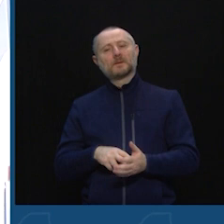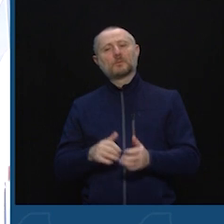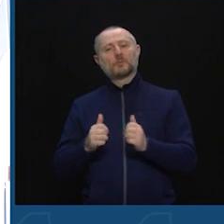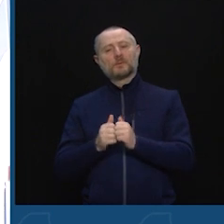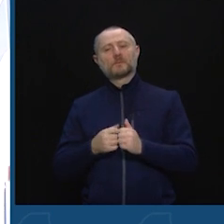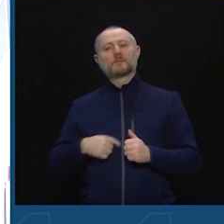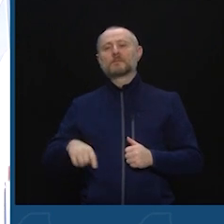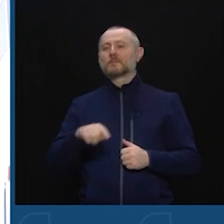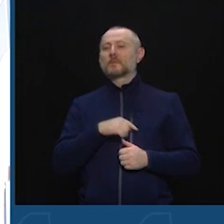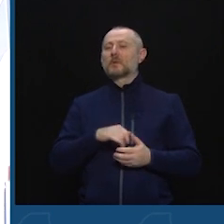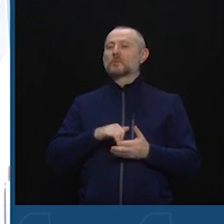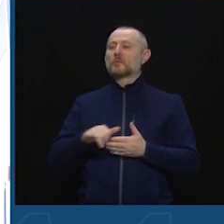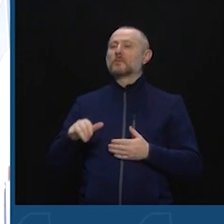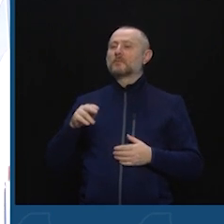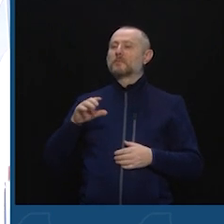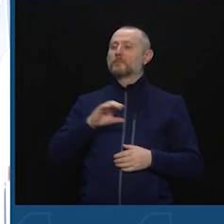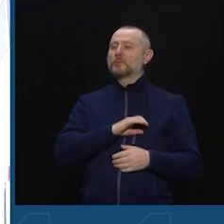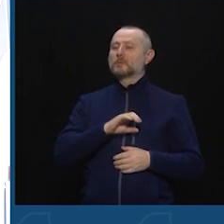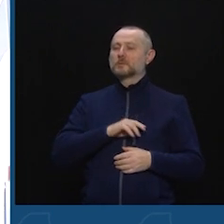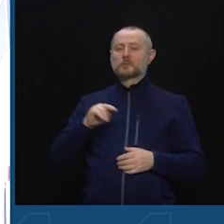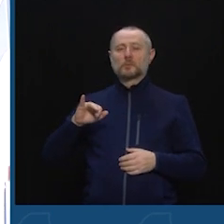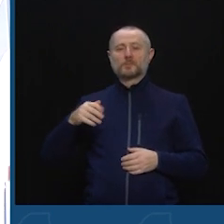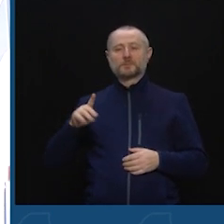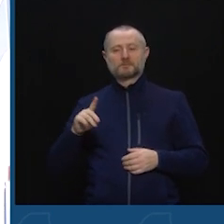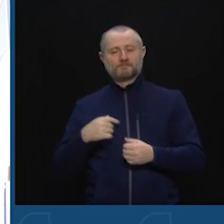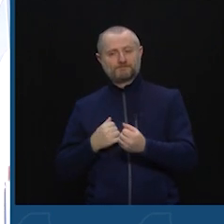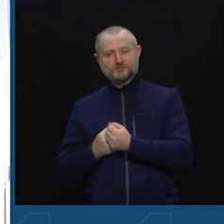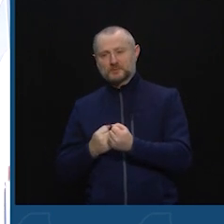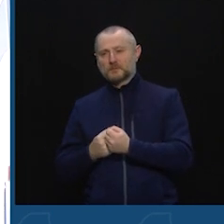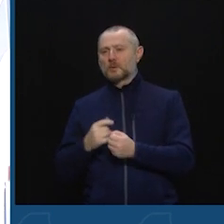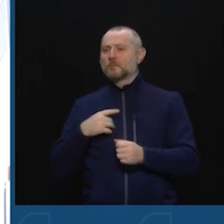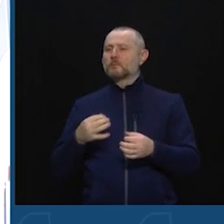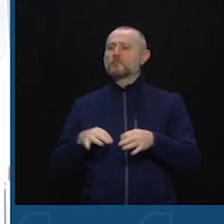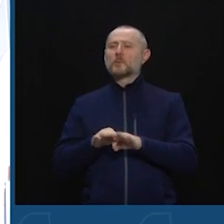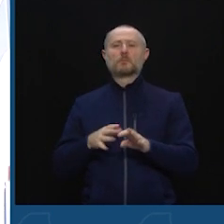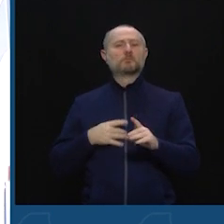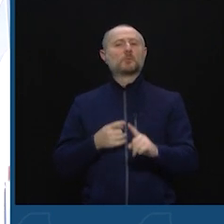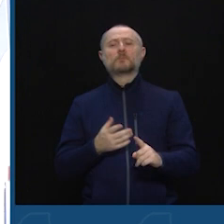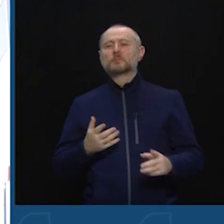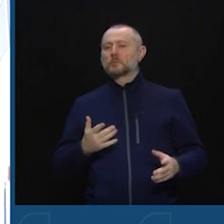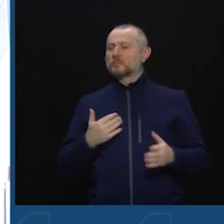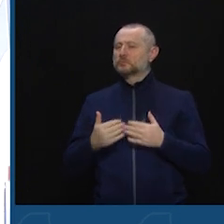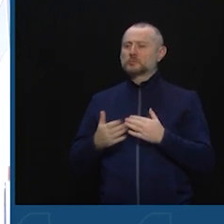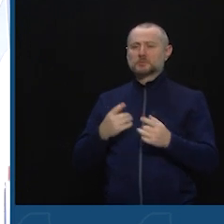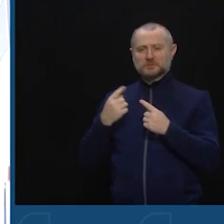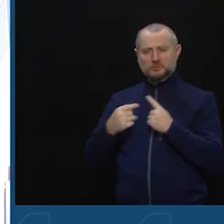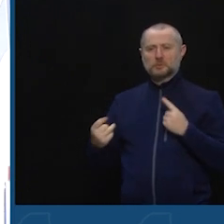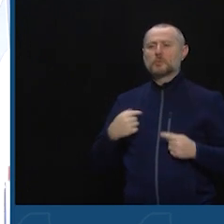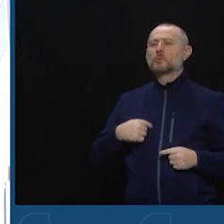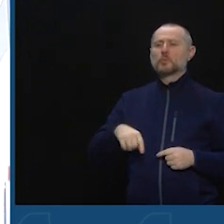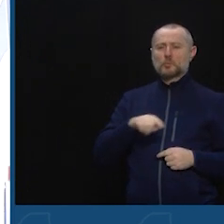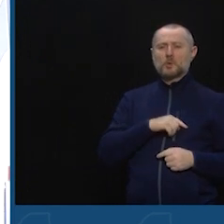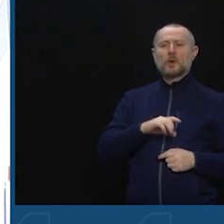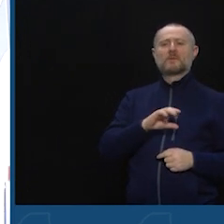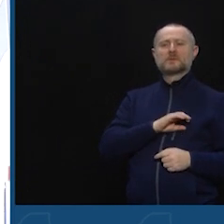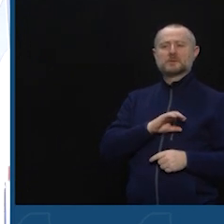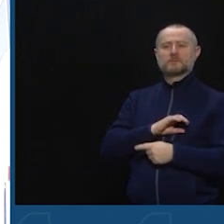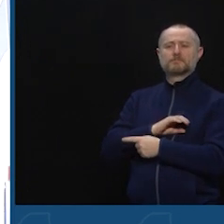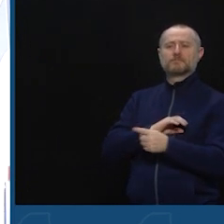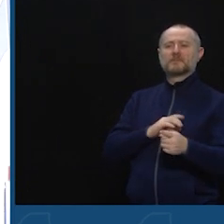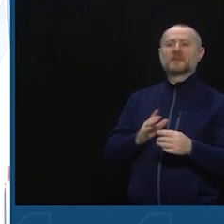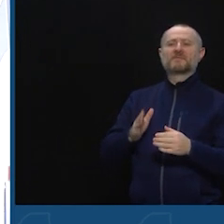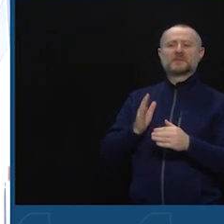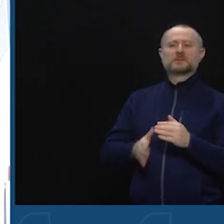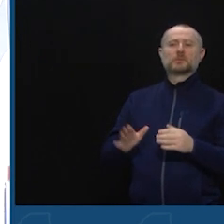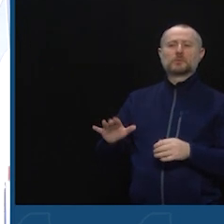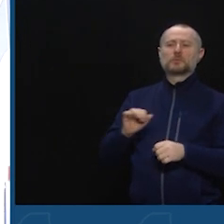the NYPD. It's very important to always point out, even through differences, we want our officers to get home safe, and we